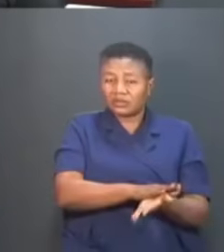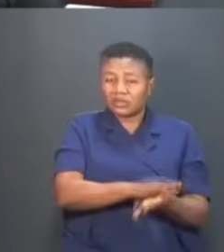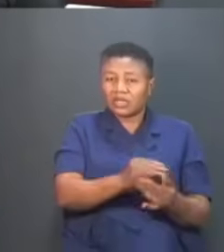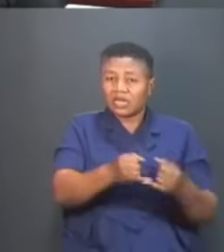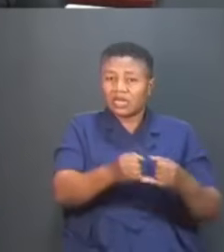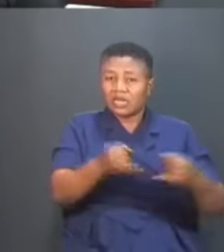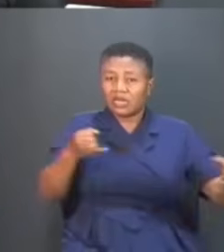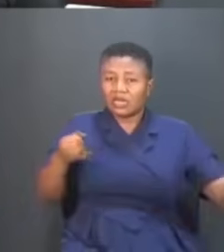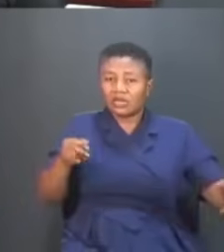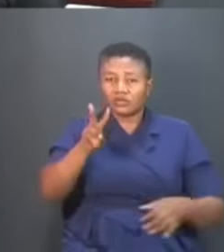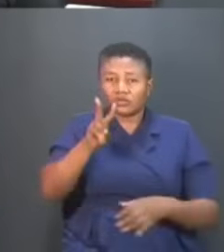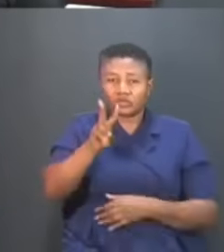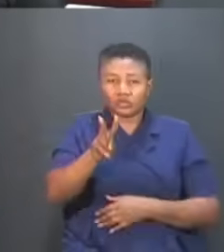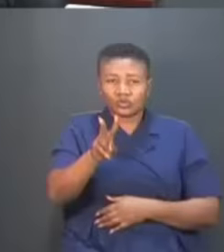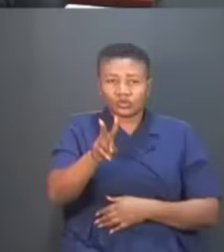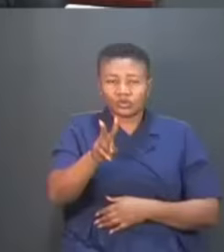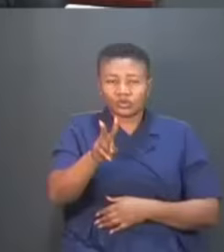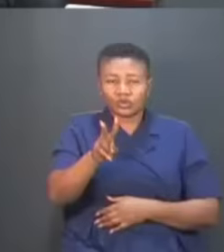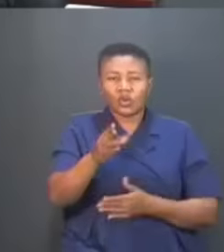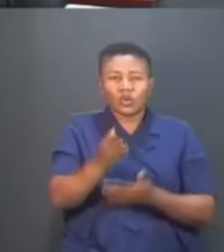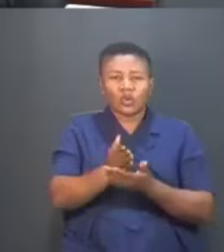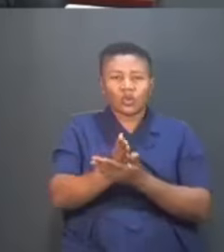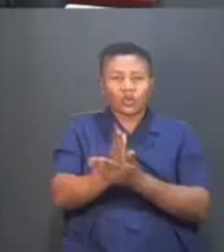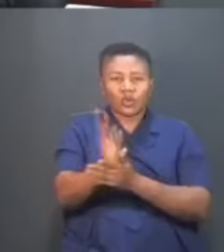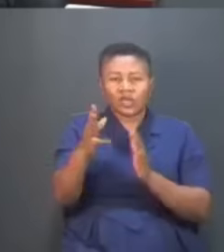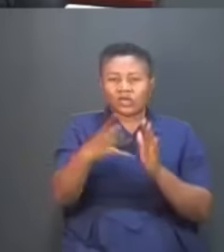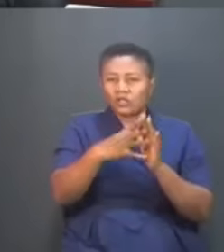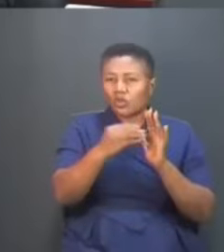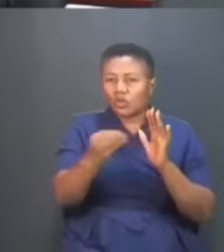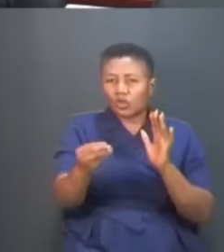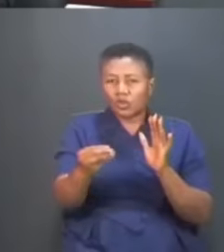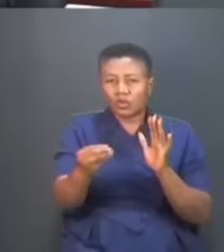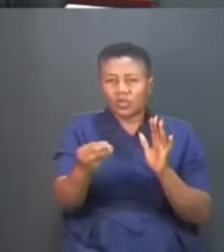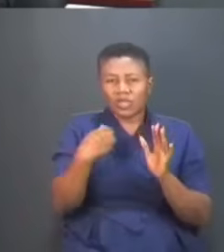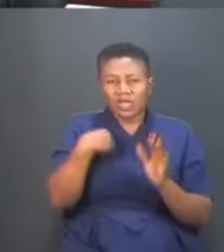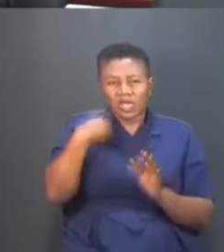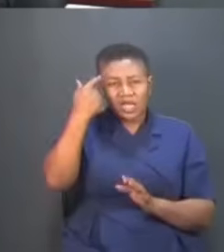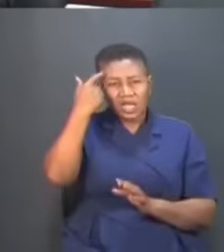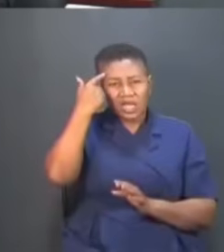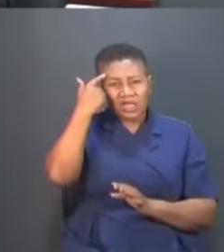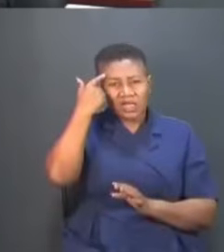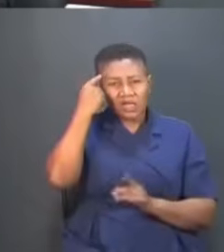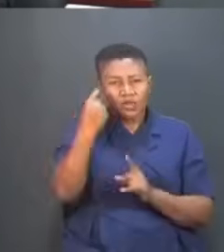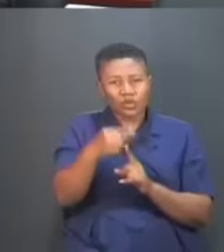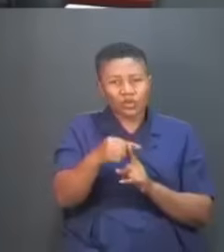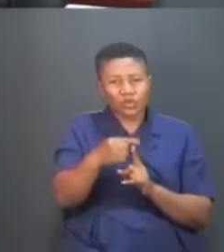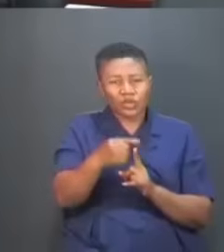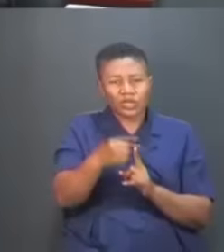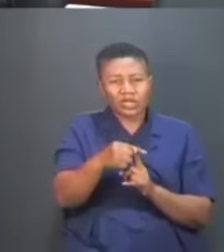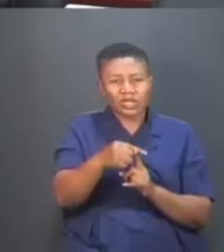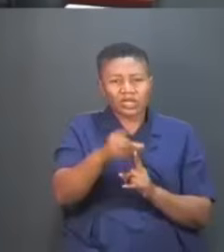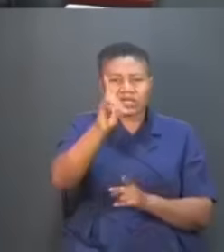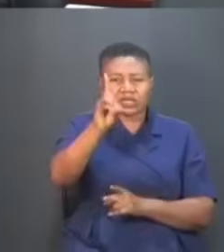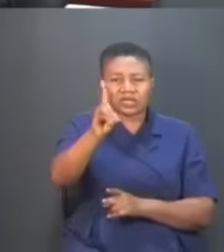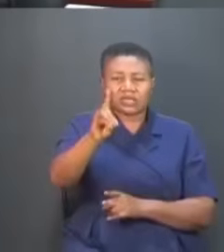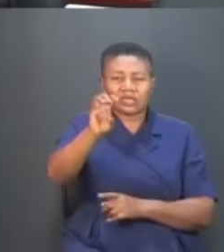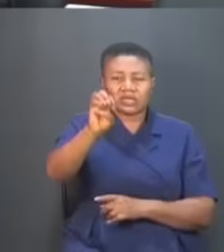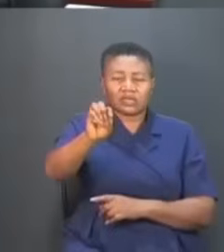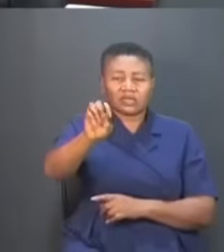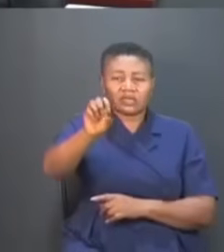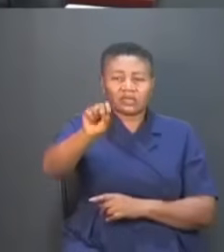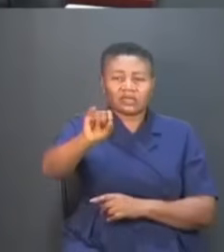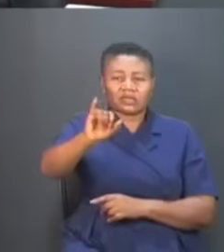2, it is properly captured. So I guess the word designated has been omitted